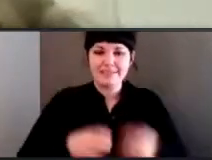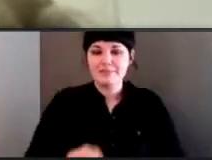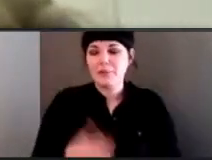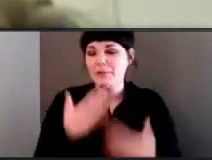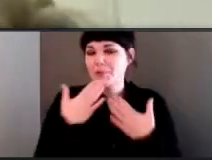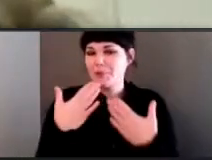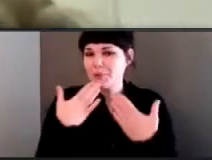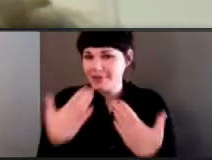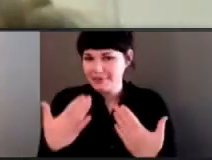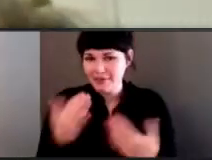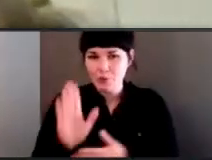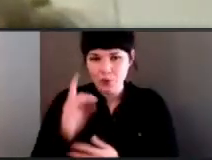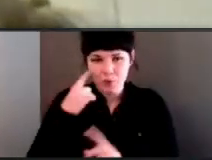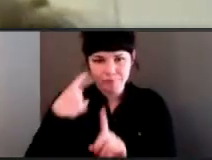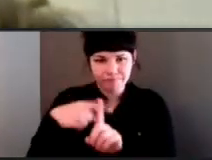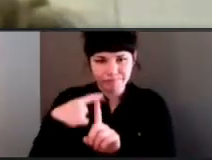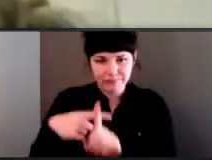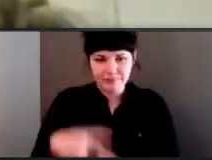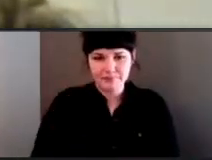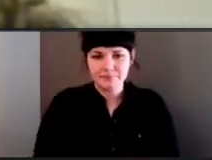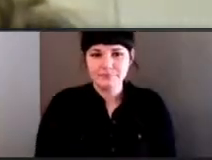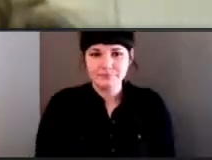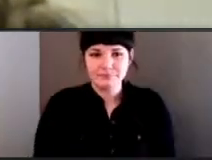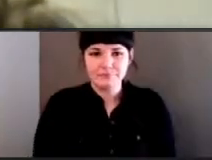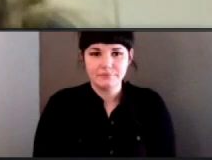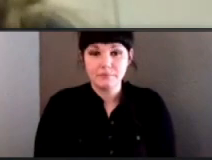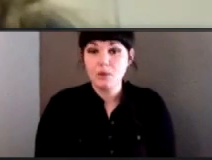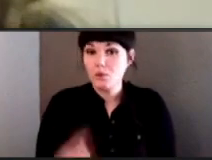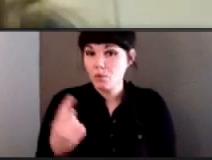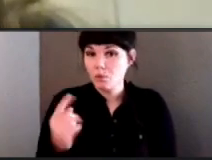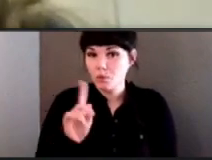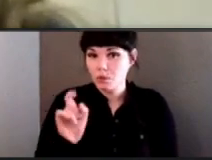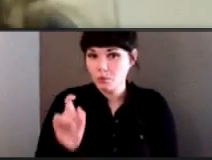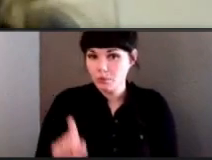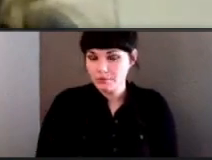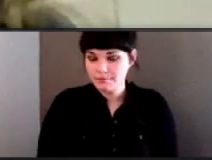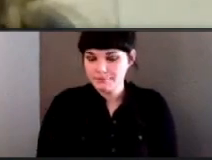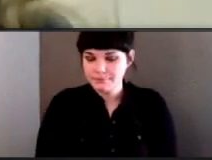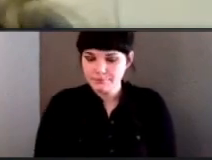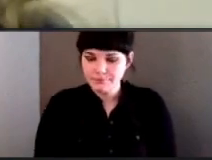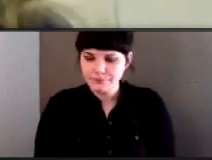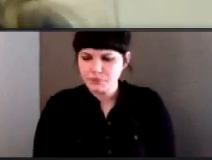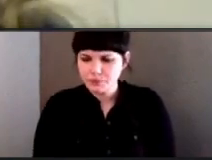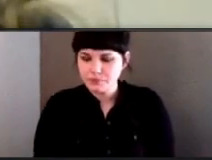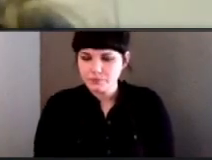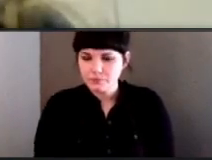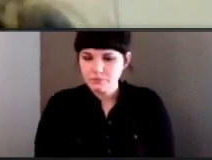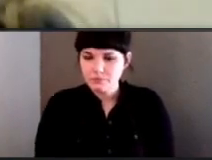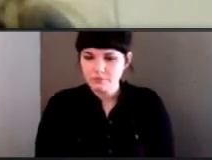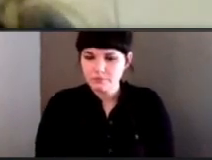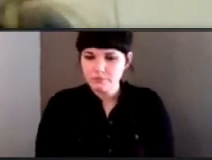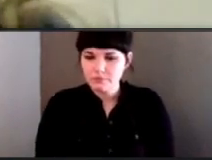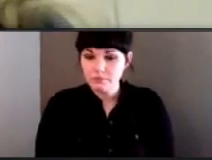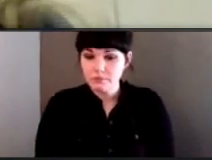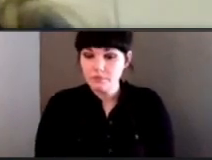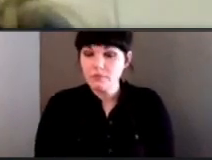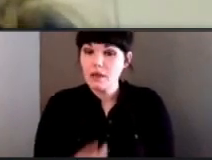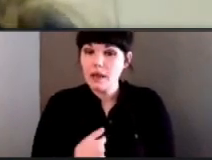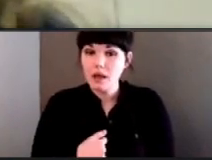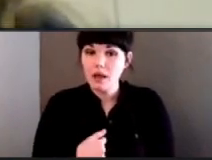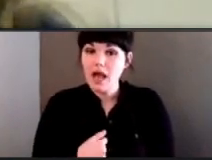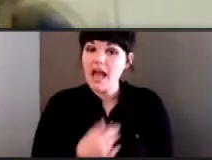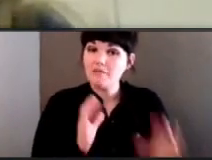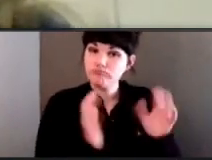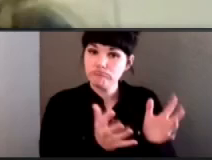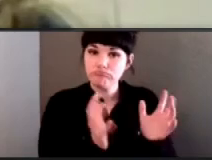A comment was, I've talked to parents who are hoping to send their kids back, but they're worried about who is